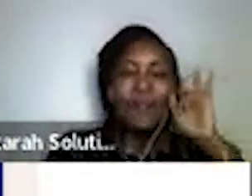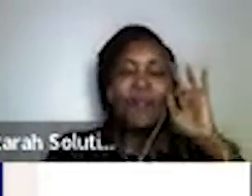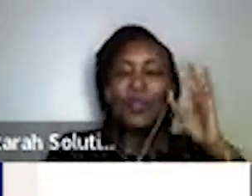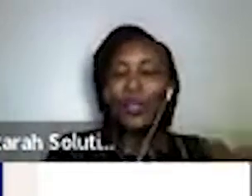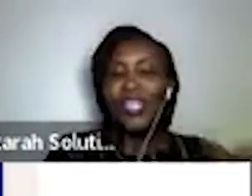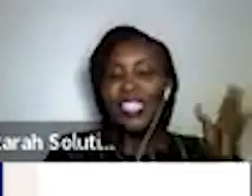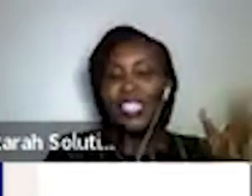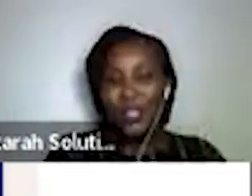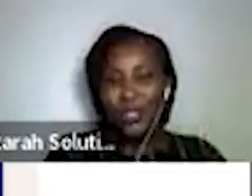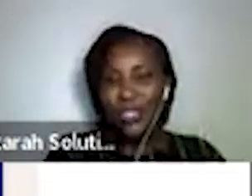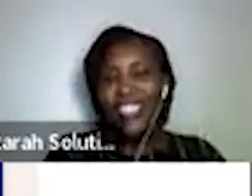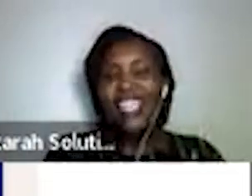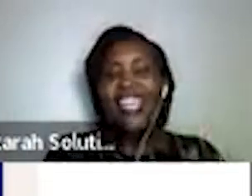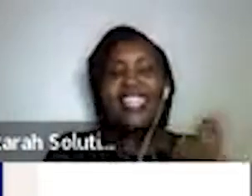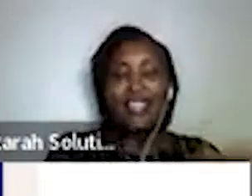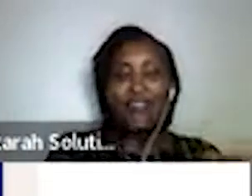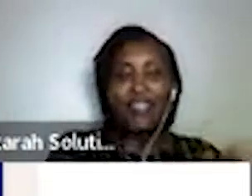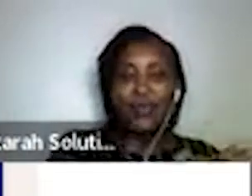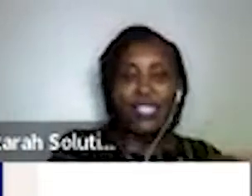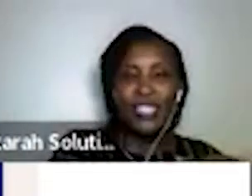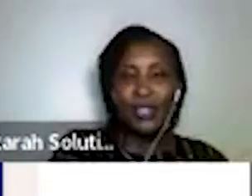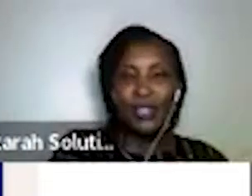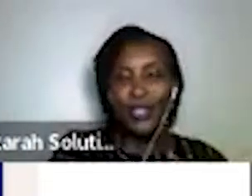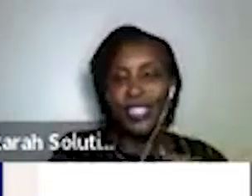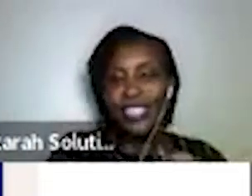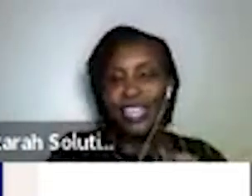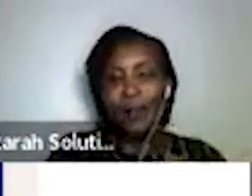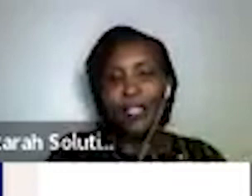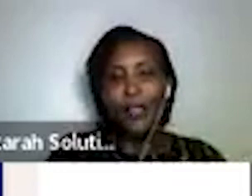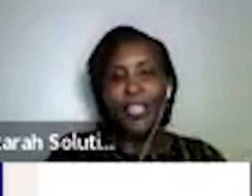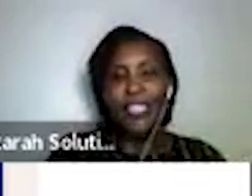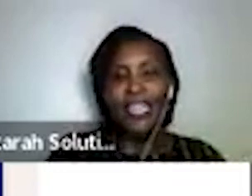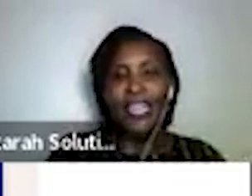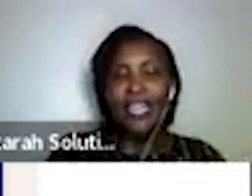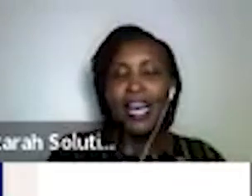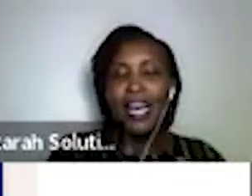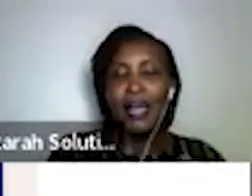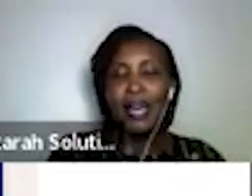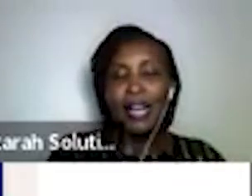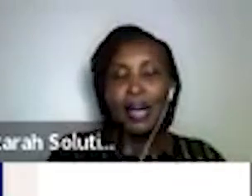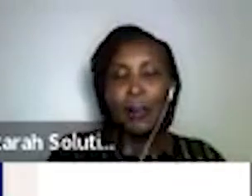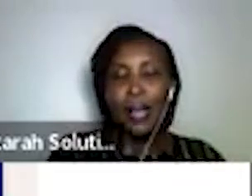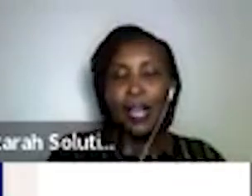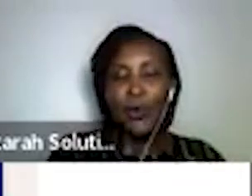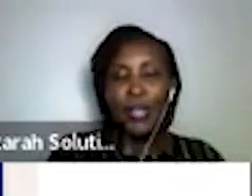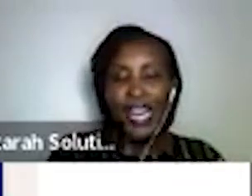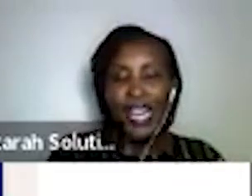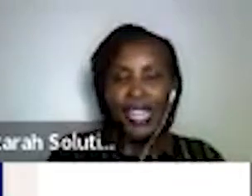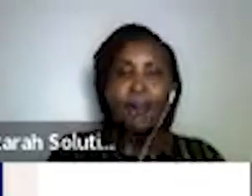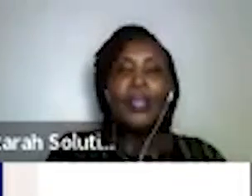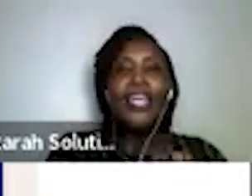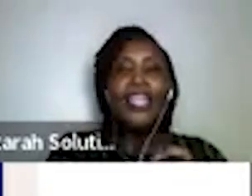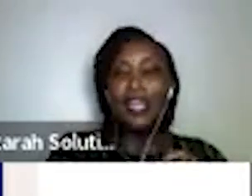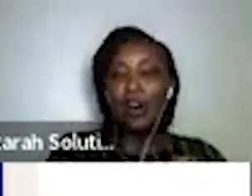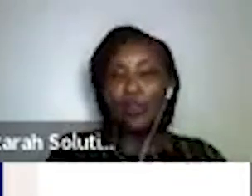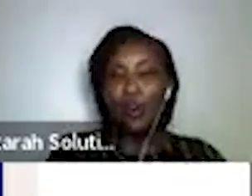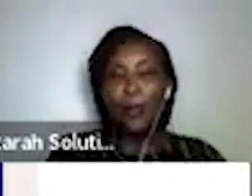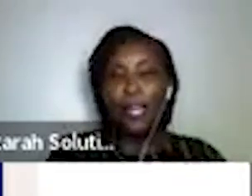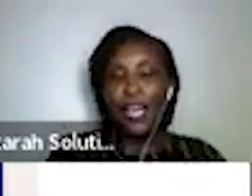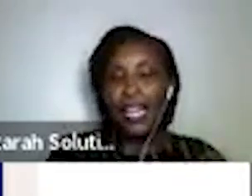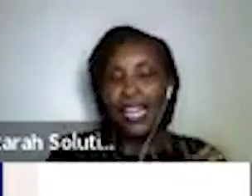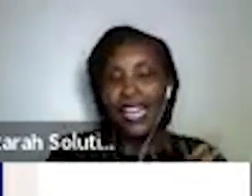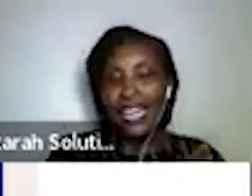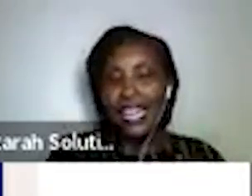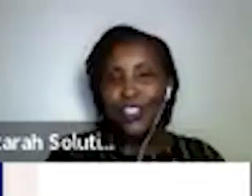Steadfast Quality Solutions. Steadfast Quality Solutions is a company located in Kampala, Uganda. They